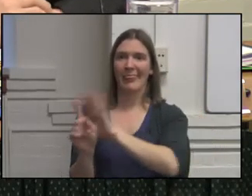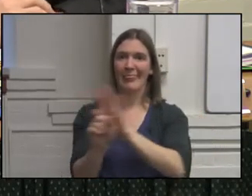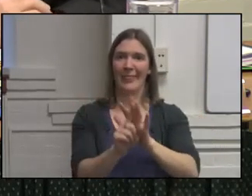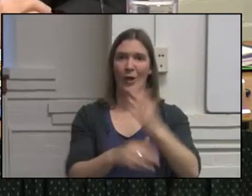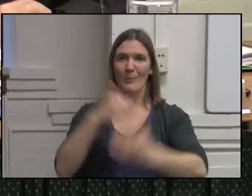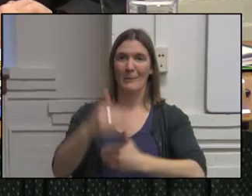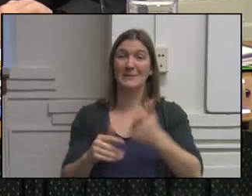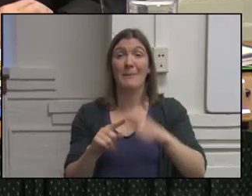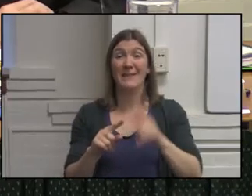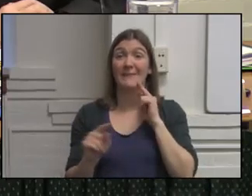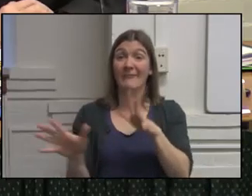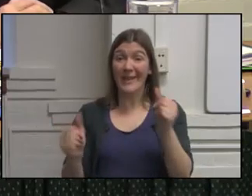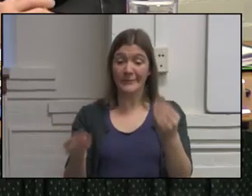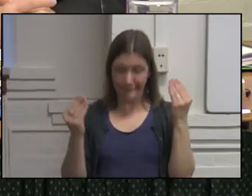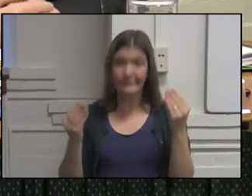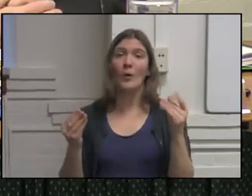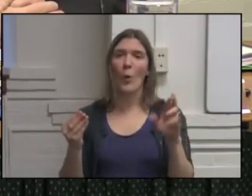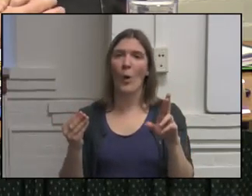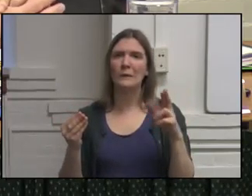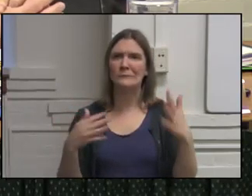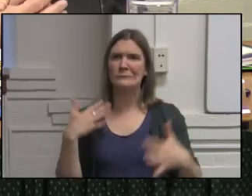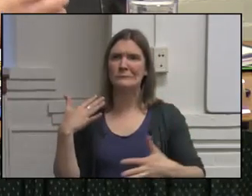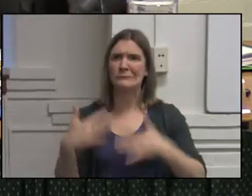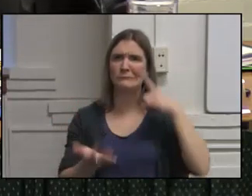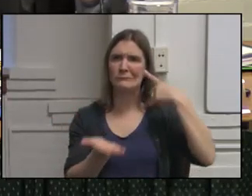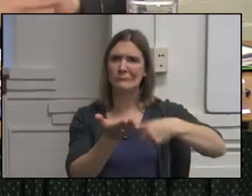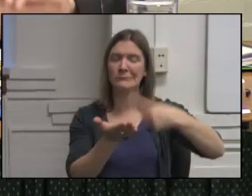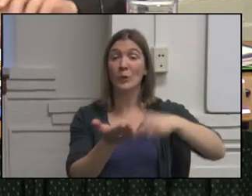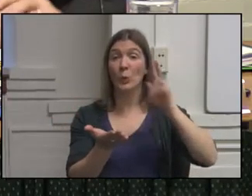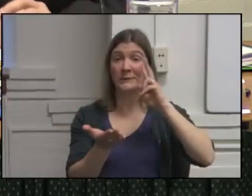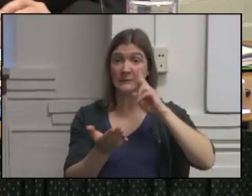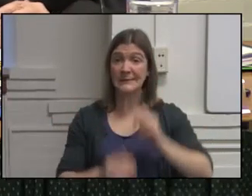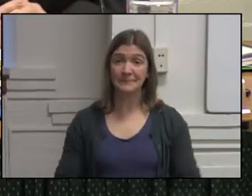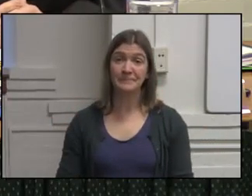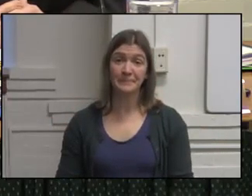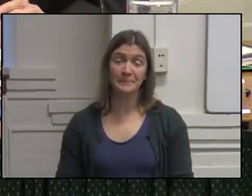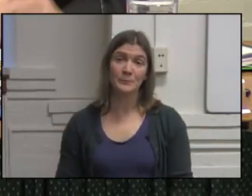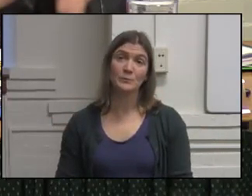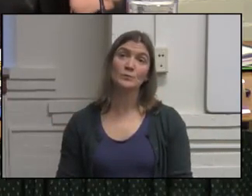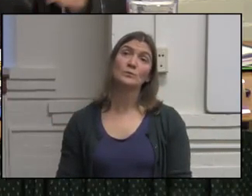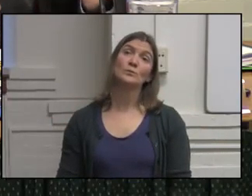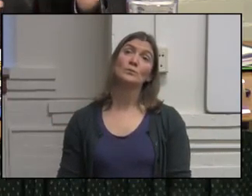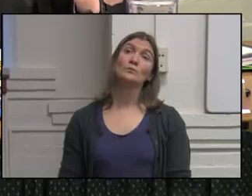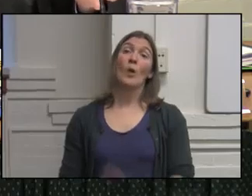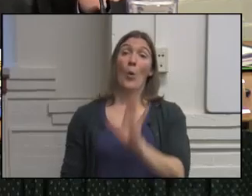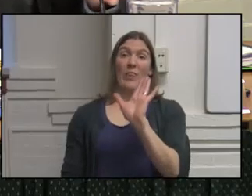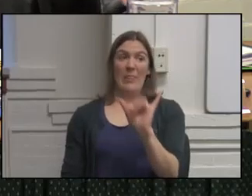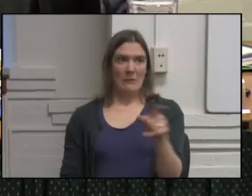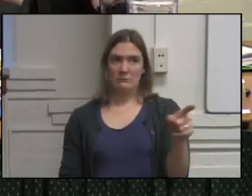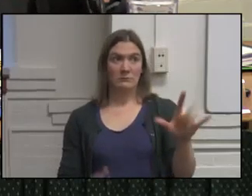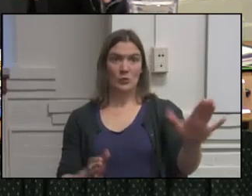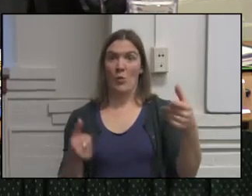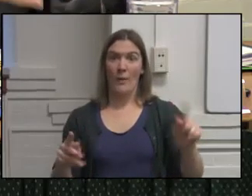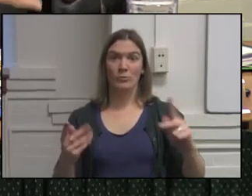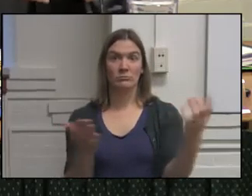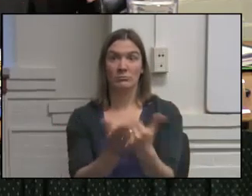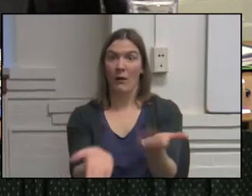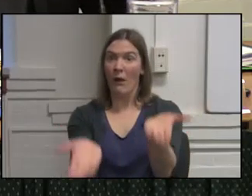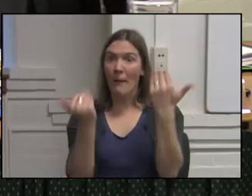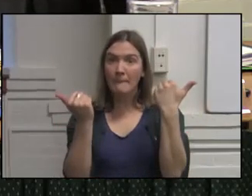the pace at which we move through what will be a fairly significant amount of information. So that's when looking at